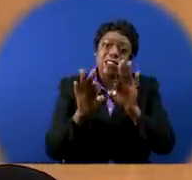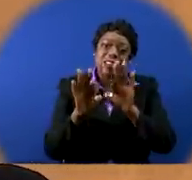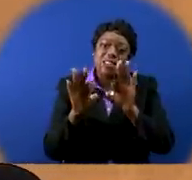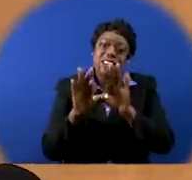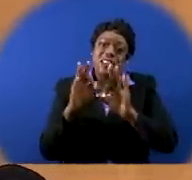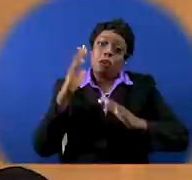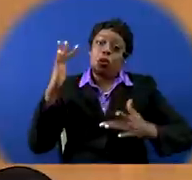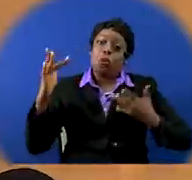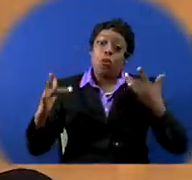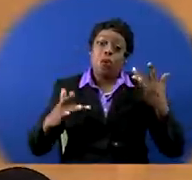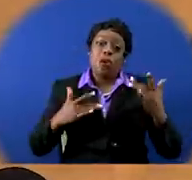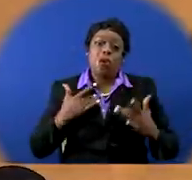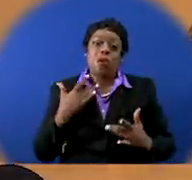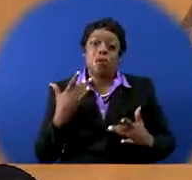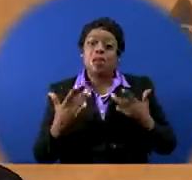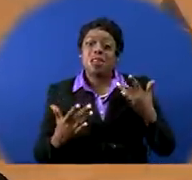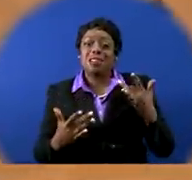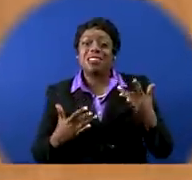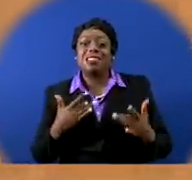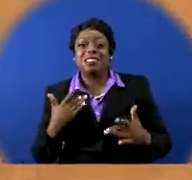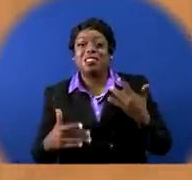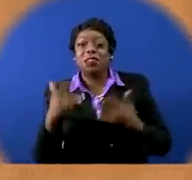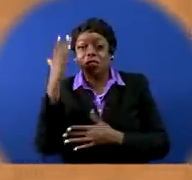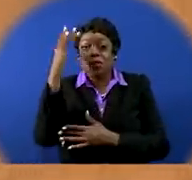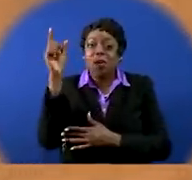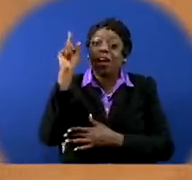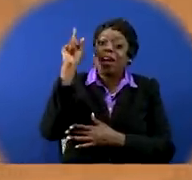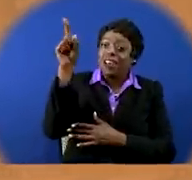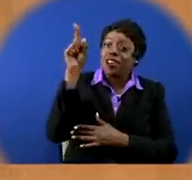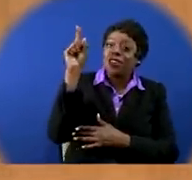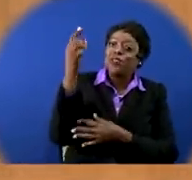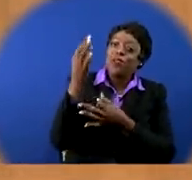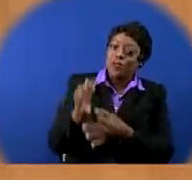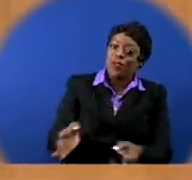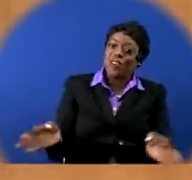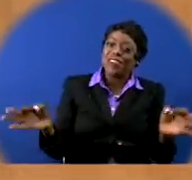We've rejoiced because you're worthy.